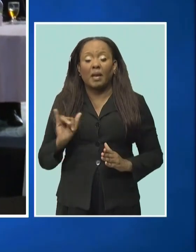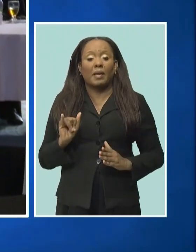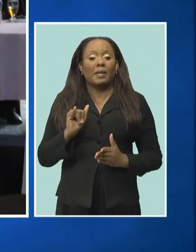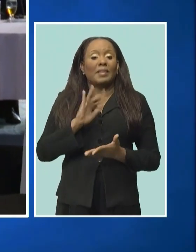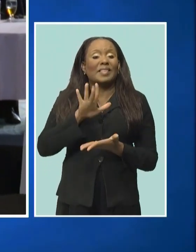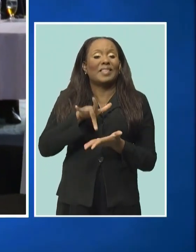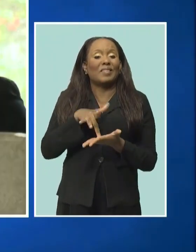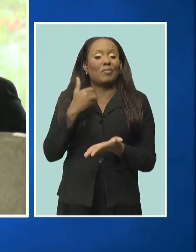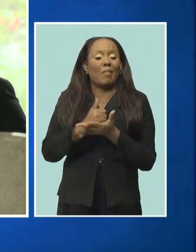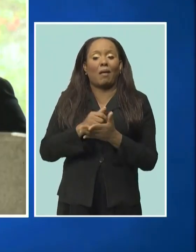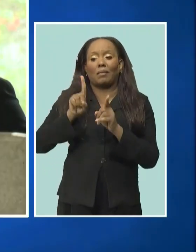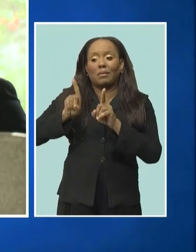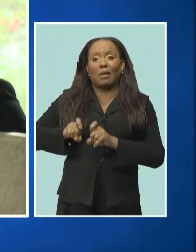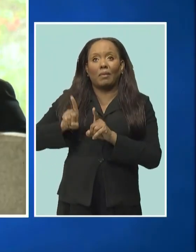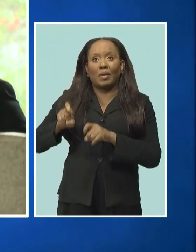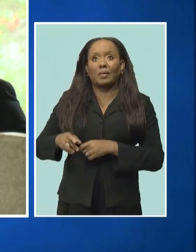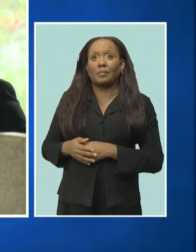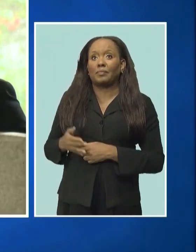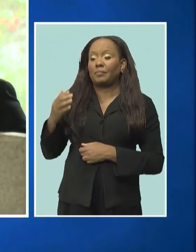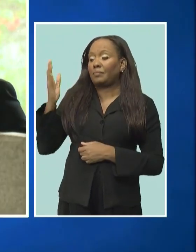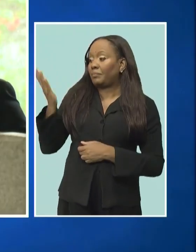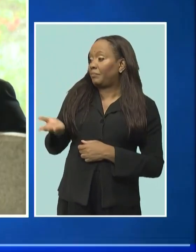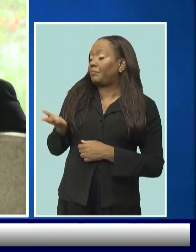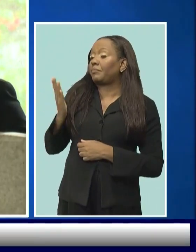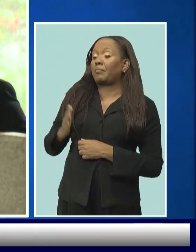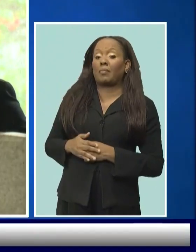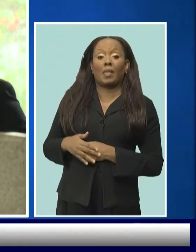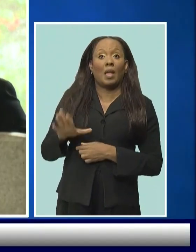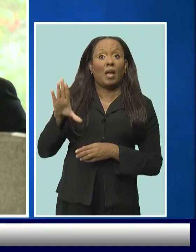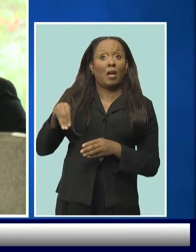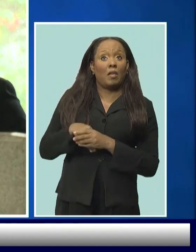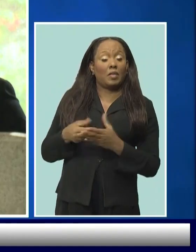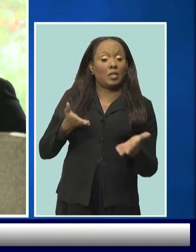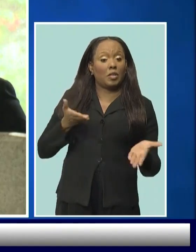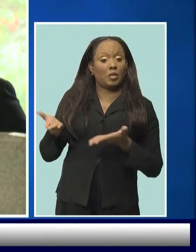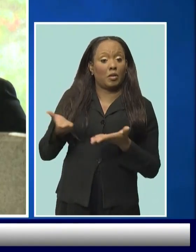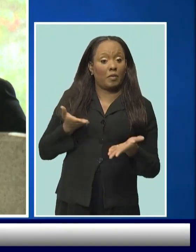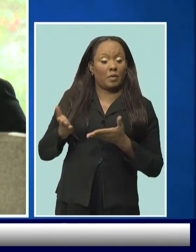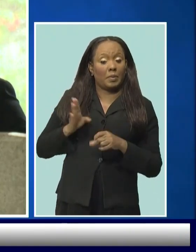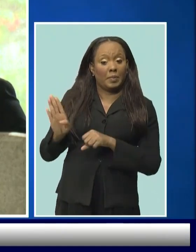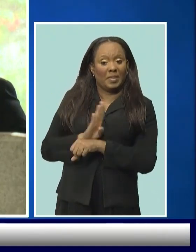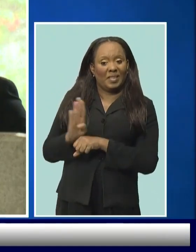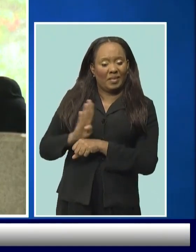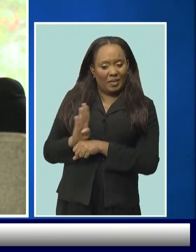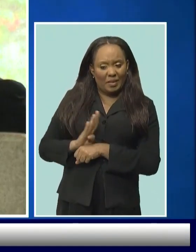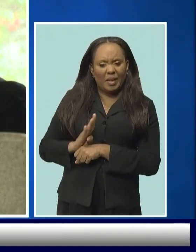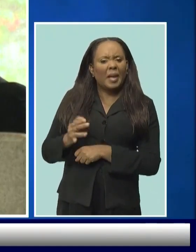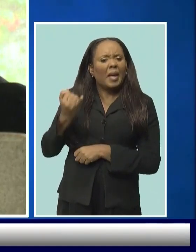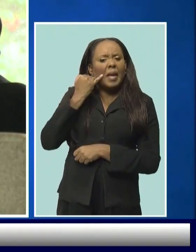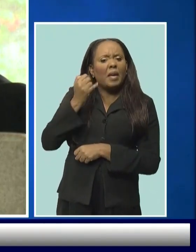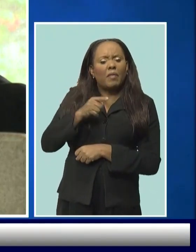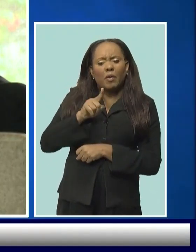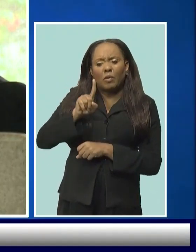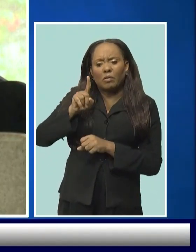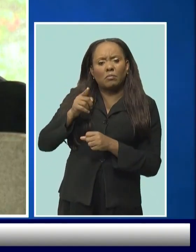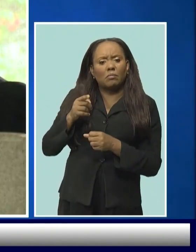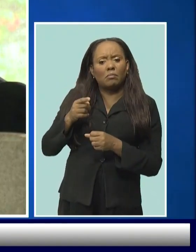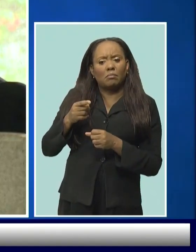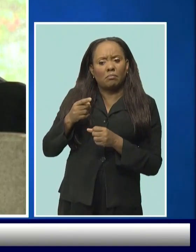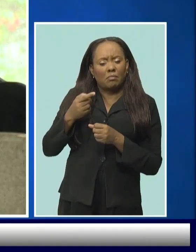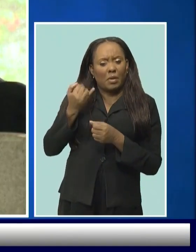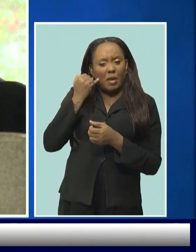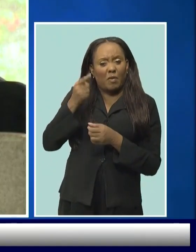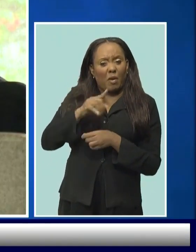Survey. Practitioners within the service sector, as well as government, can then mobilize domestic and